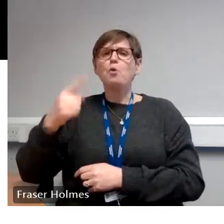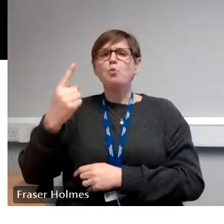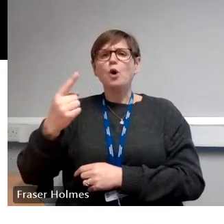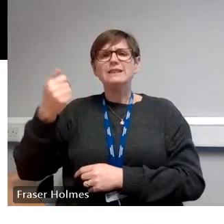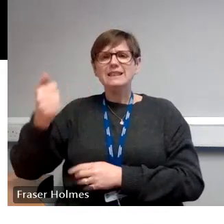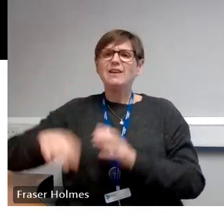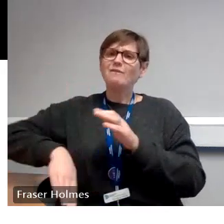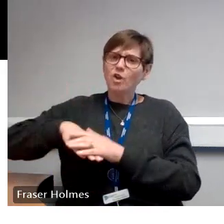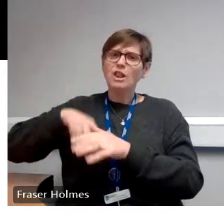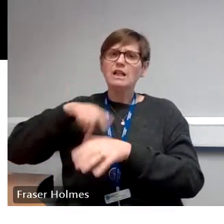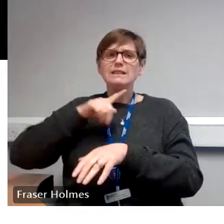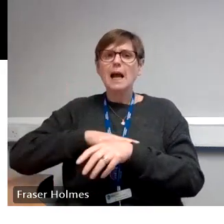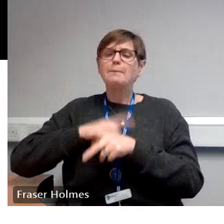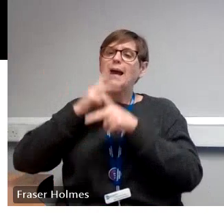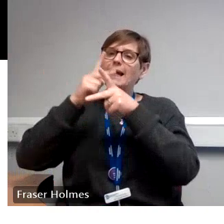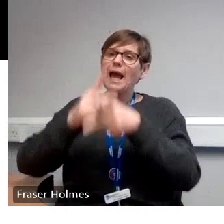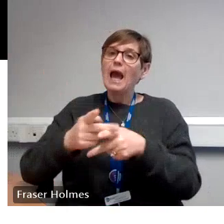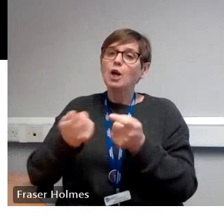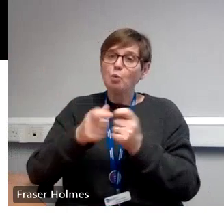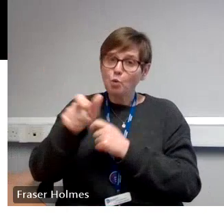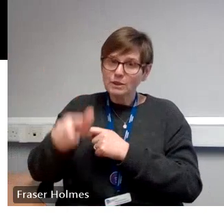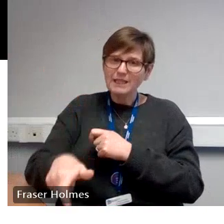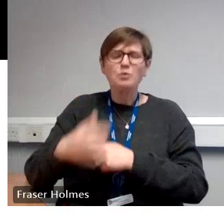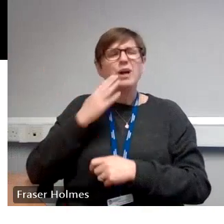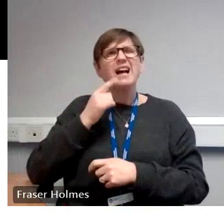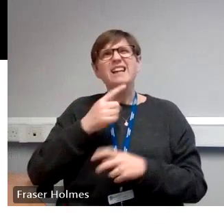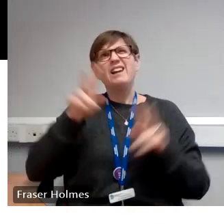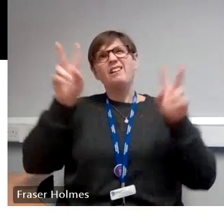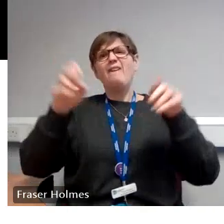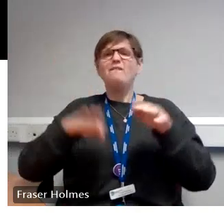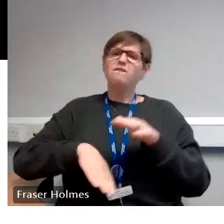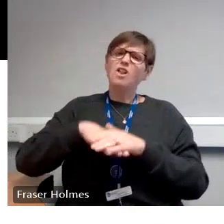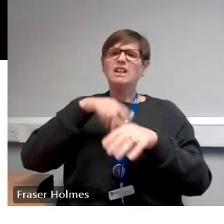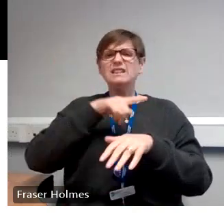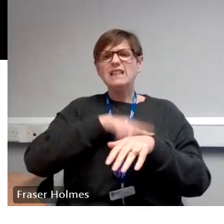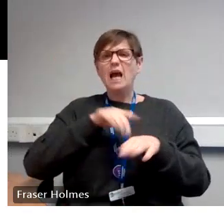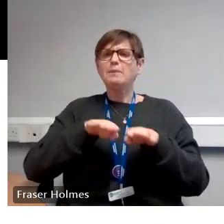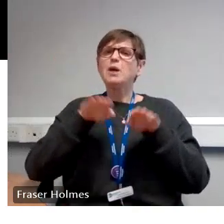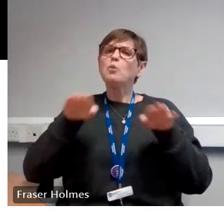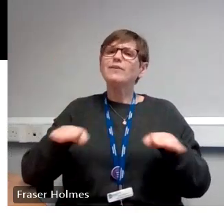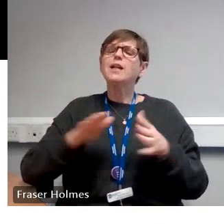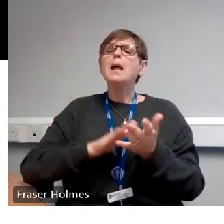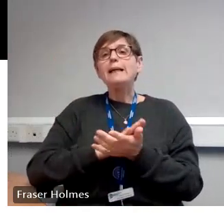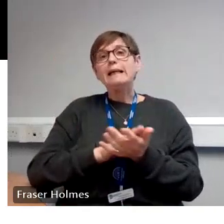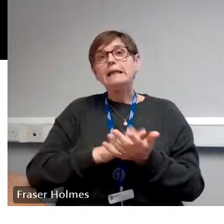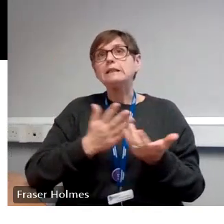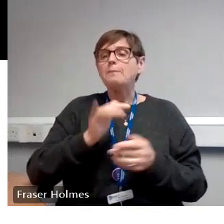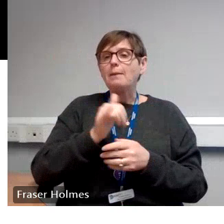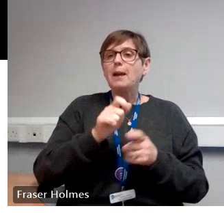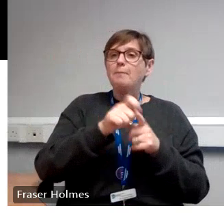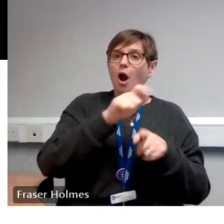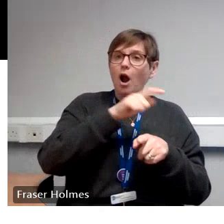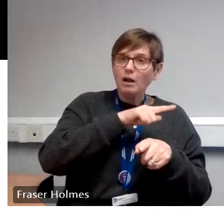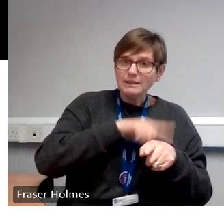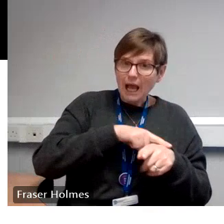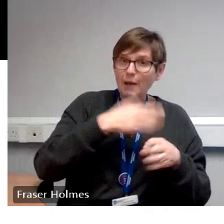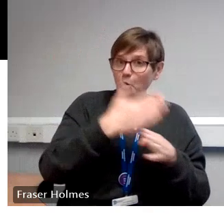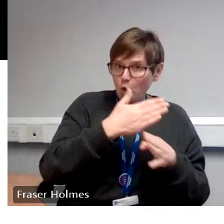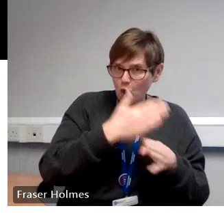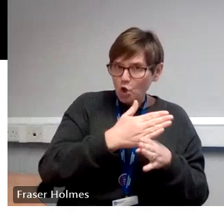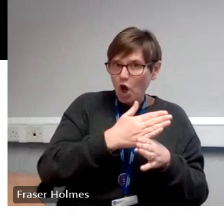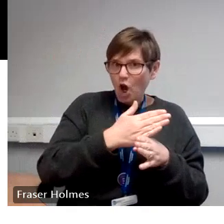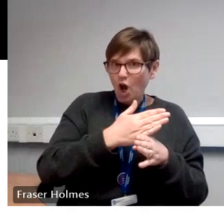157.16 full-time care coordinators. And when I say full-time equivalent, what I mean is like there might be part-time workers, but say you've